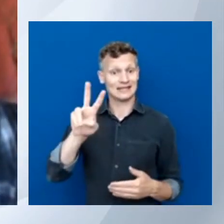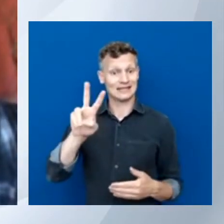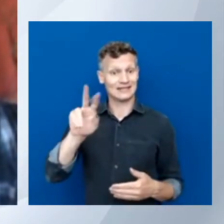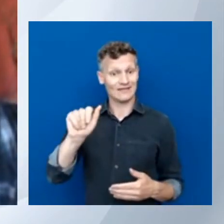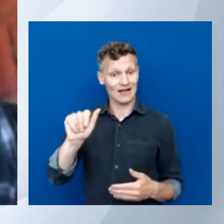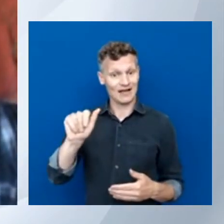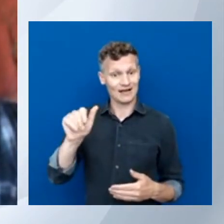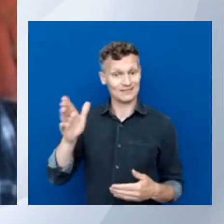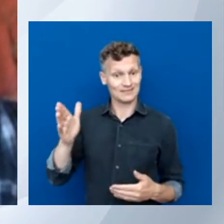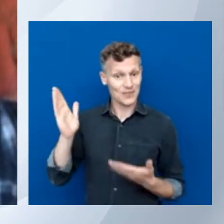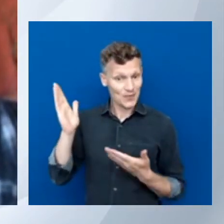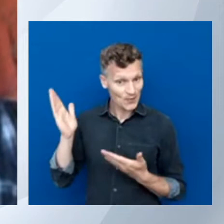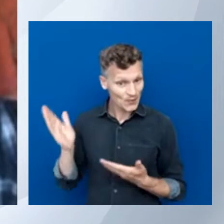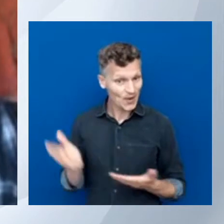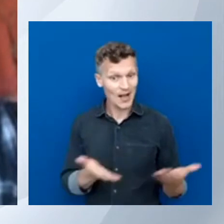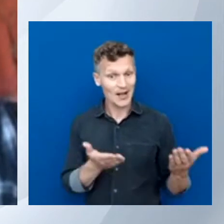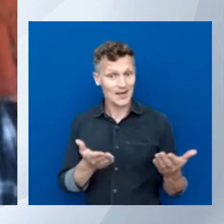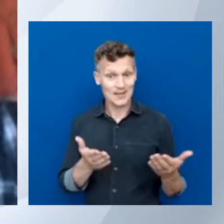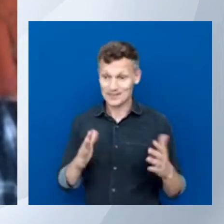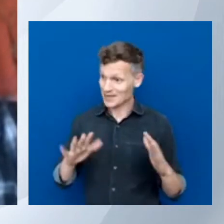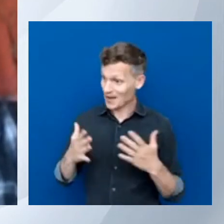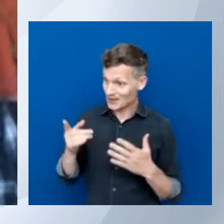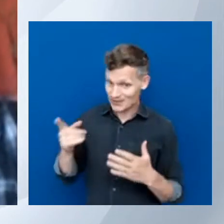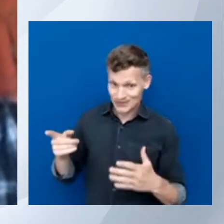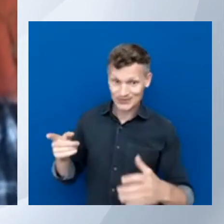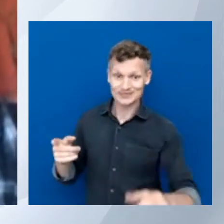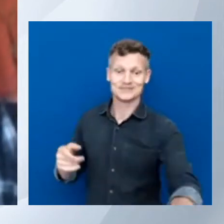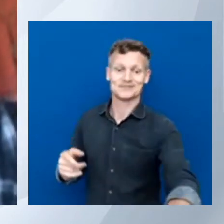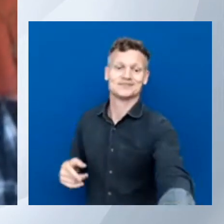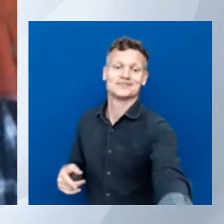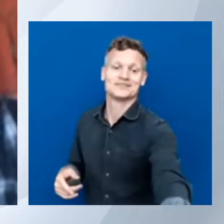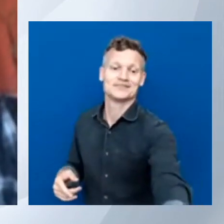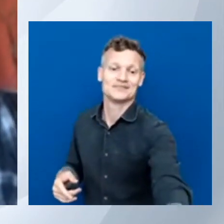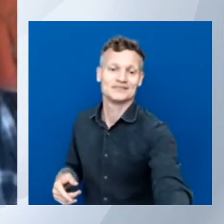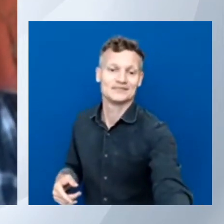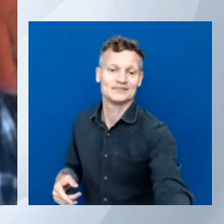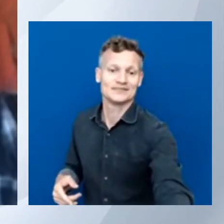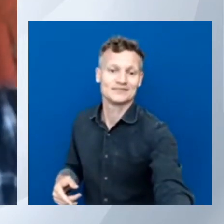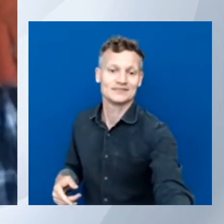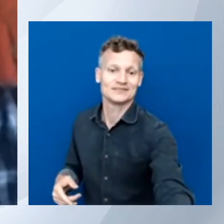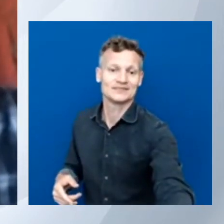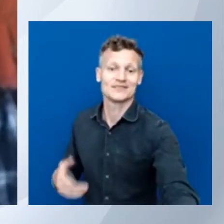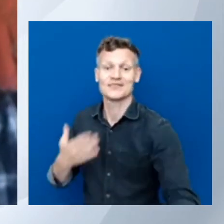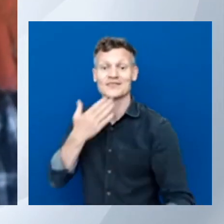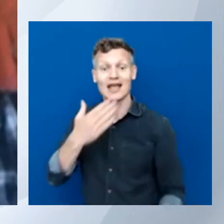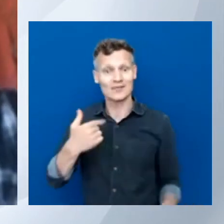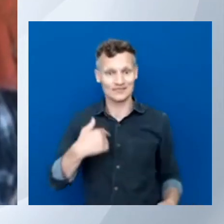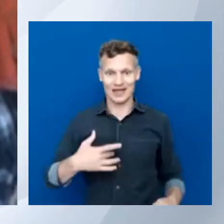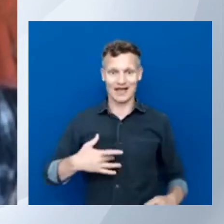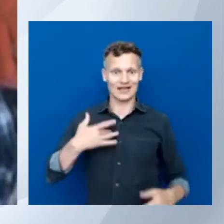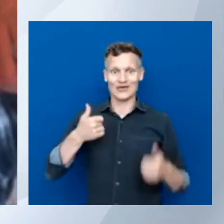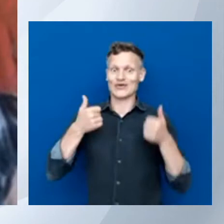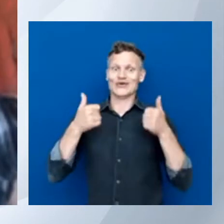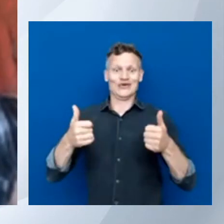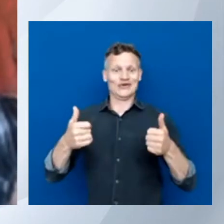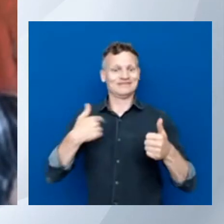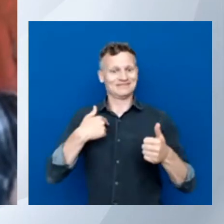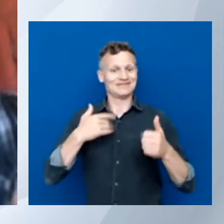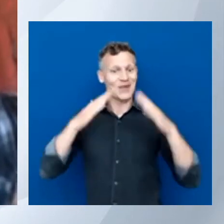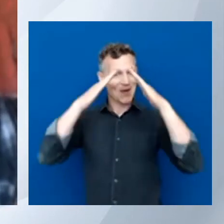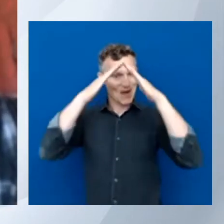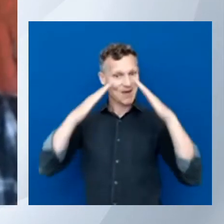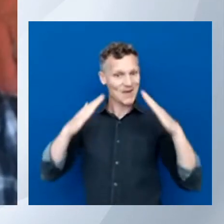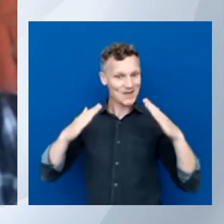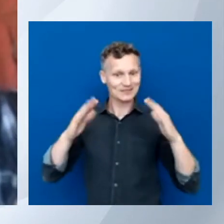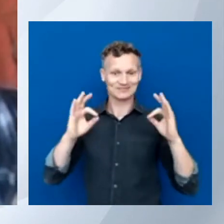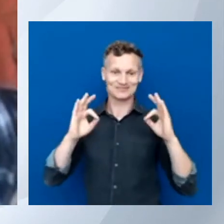How are you? Thank you very much. I'm feeling really good. I'm finally talking from home this time. Okay. So you were